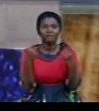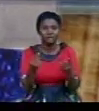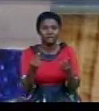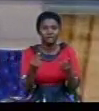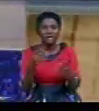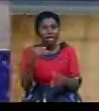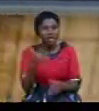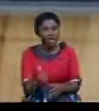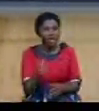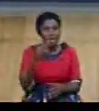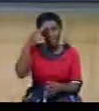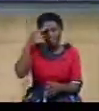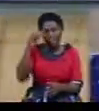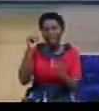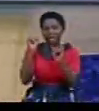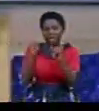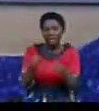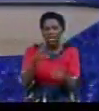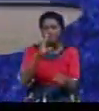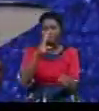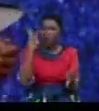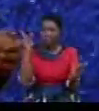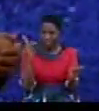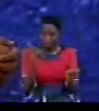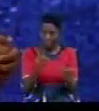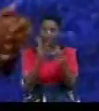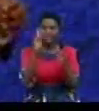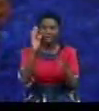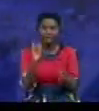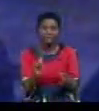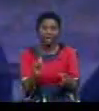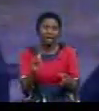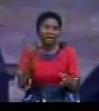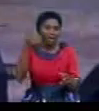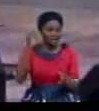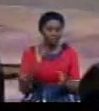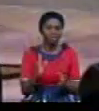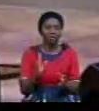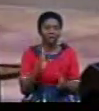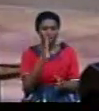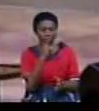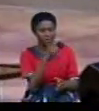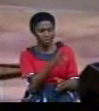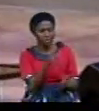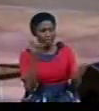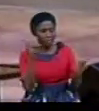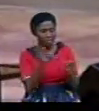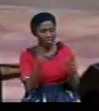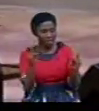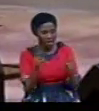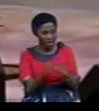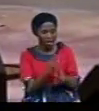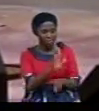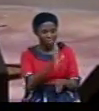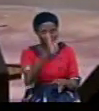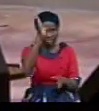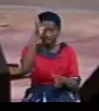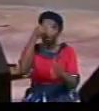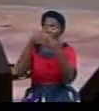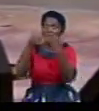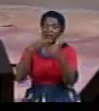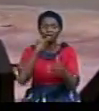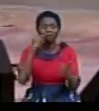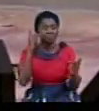a man can be perfected by God be the perfect as your father in Heaven is perfect